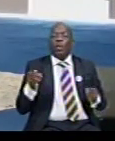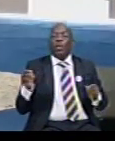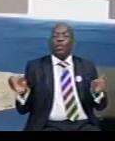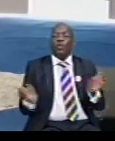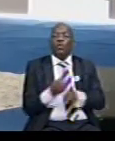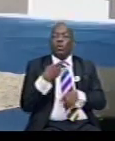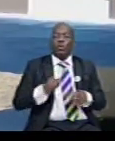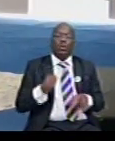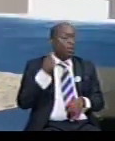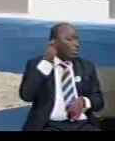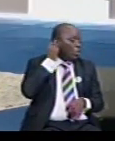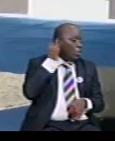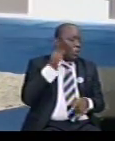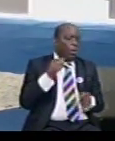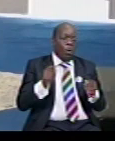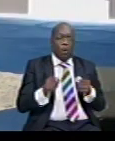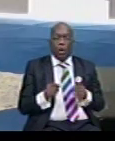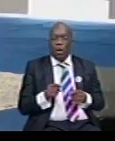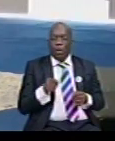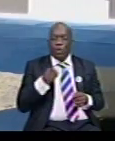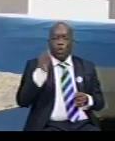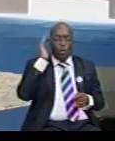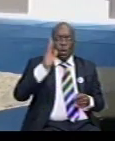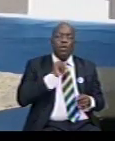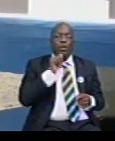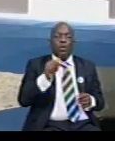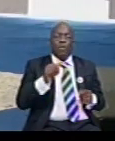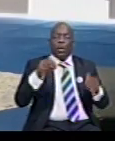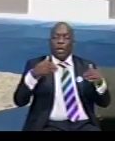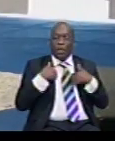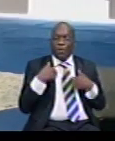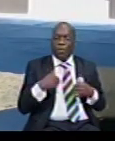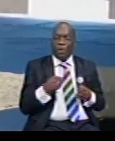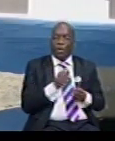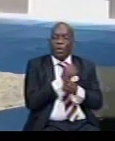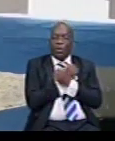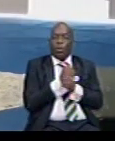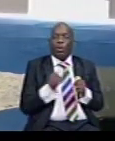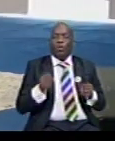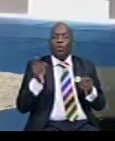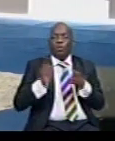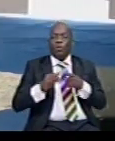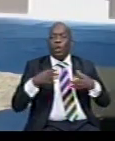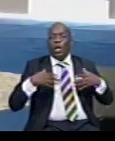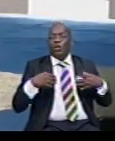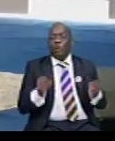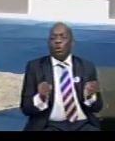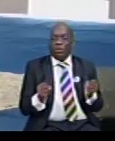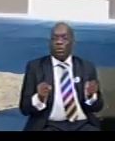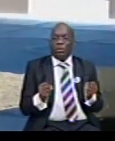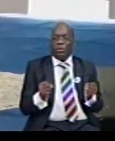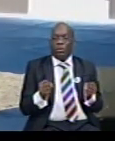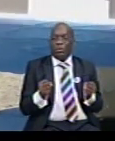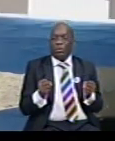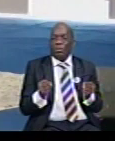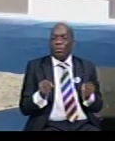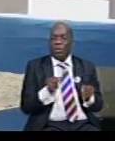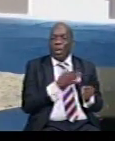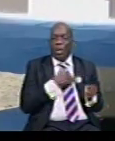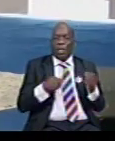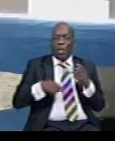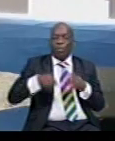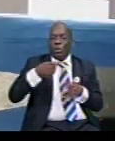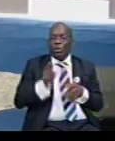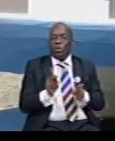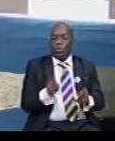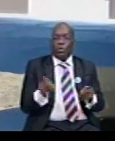ear. You will not have passion to heal the fellow. That fellow is an enemy, and that fellow was among the people that came to arrest